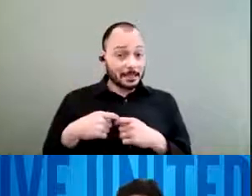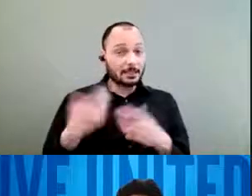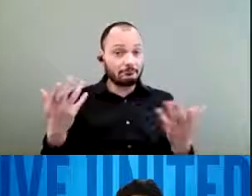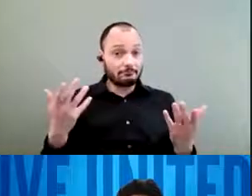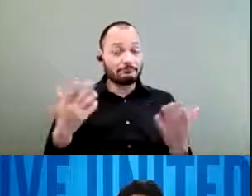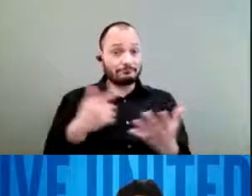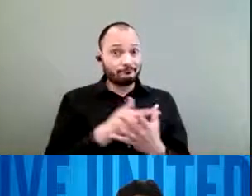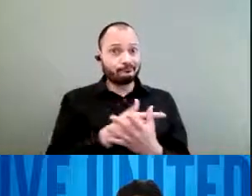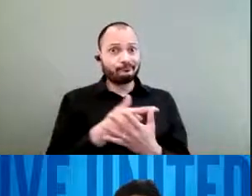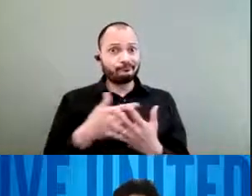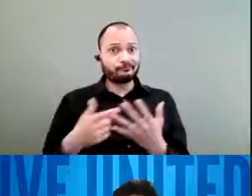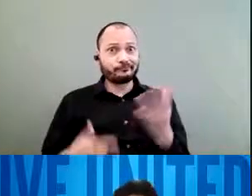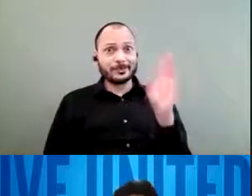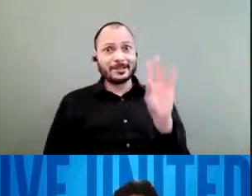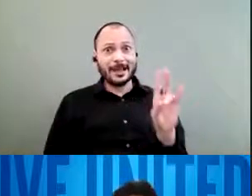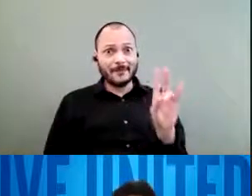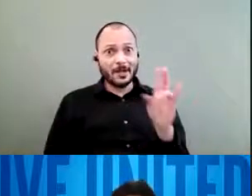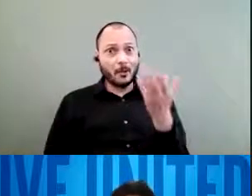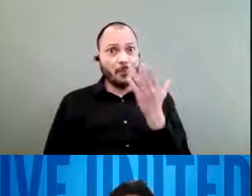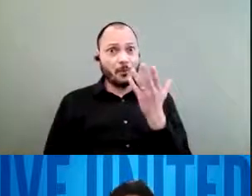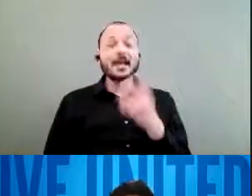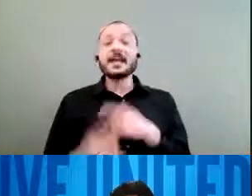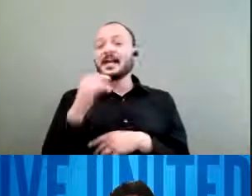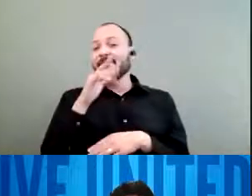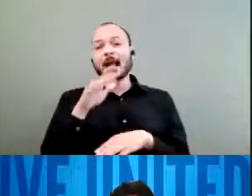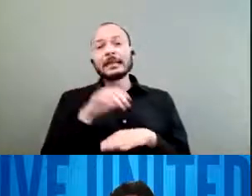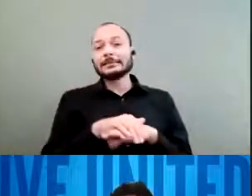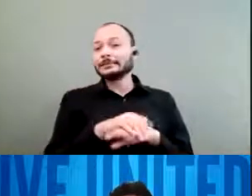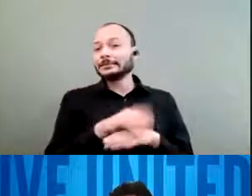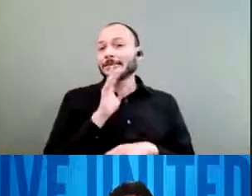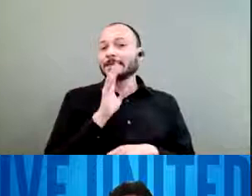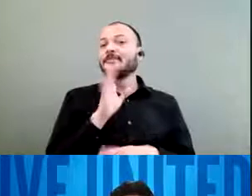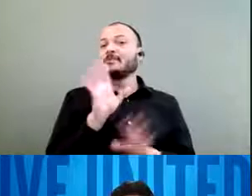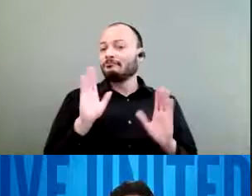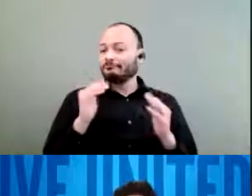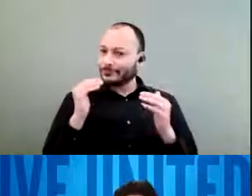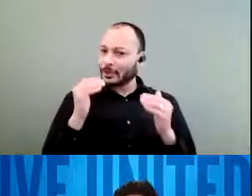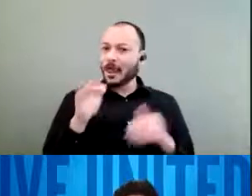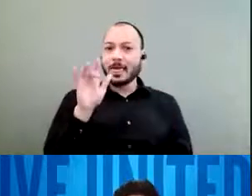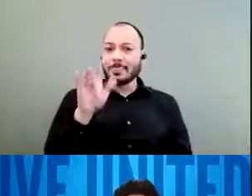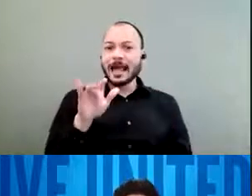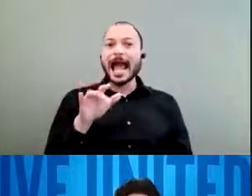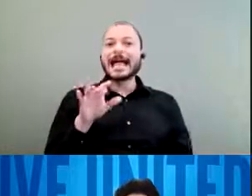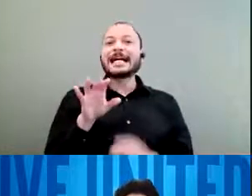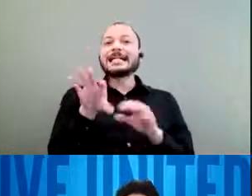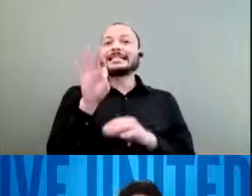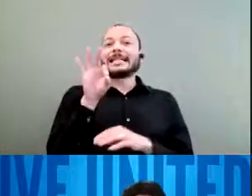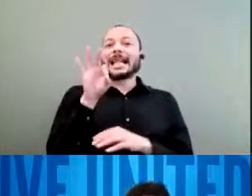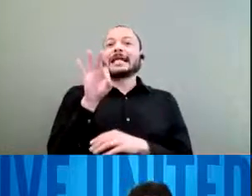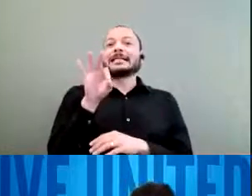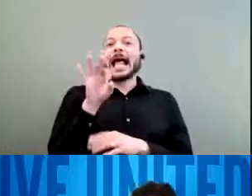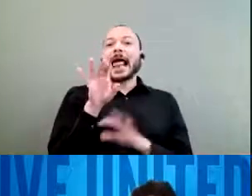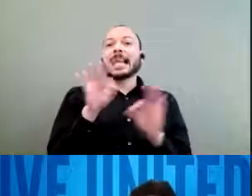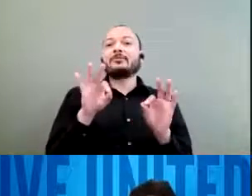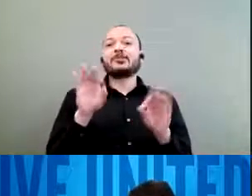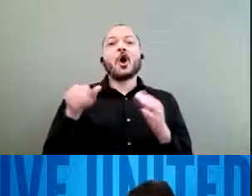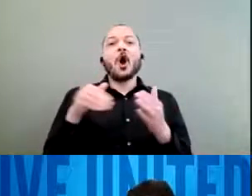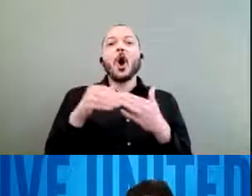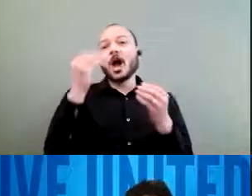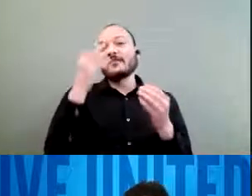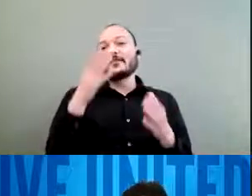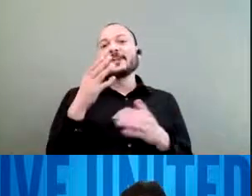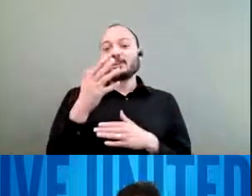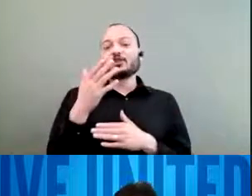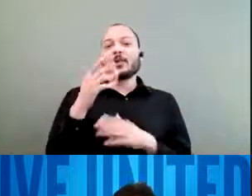You know, if you're non-English speaking, go ahead and just hit that select language bar and you'll see all of this information will appear in those